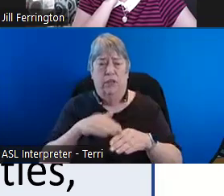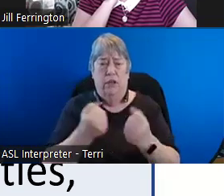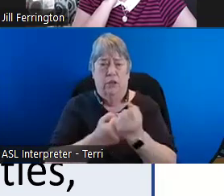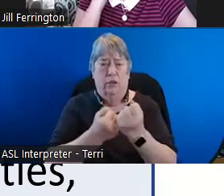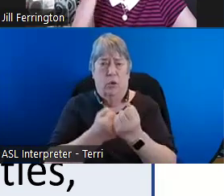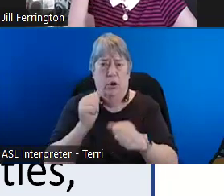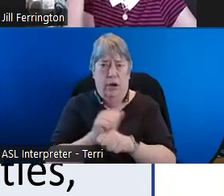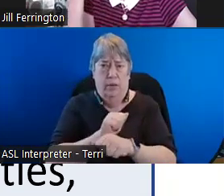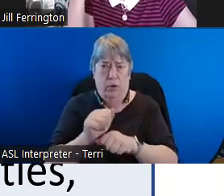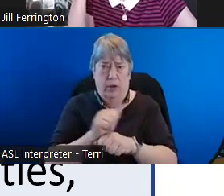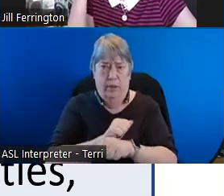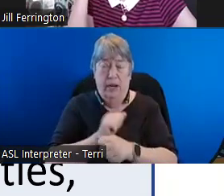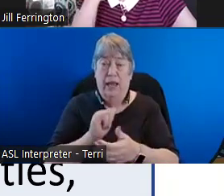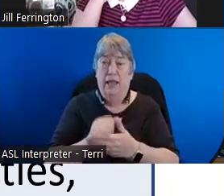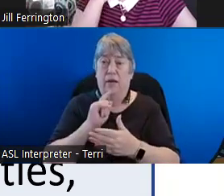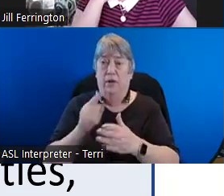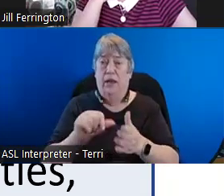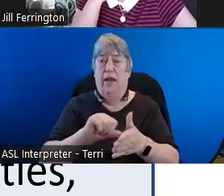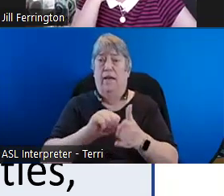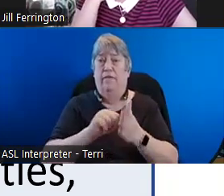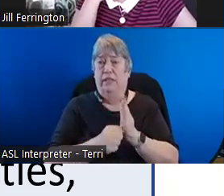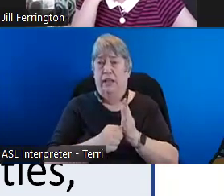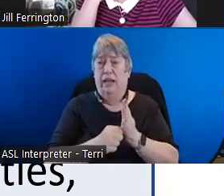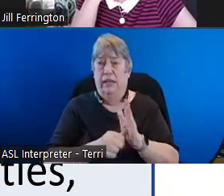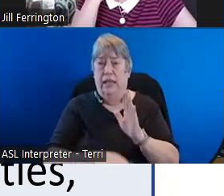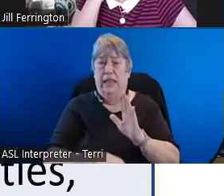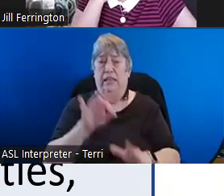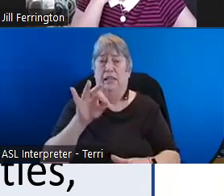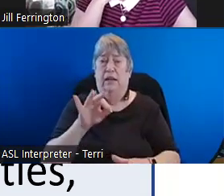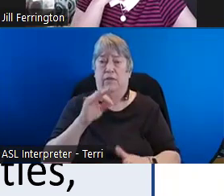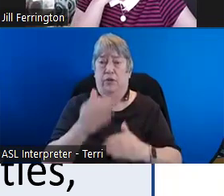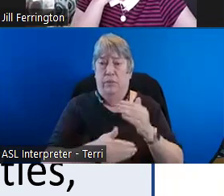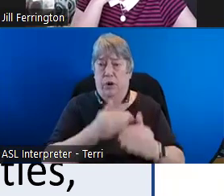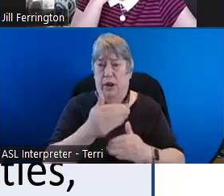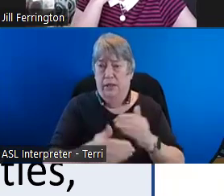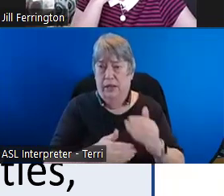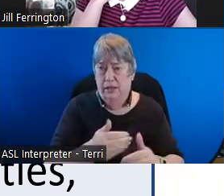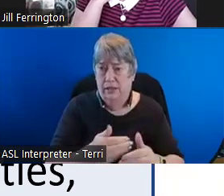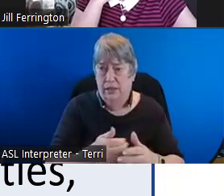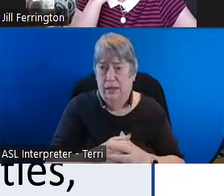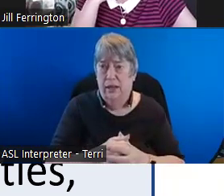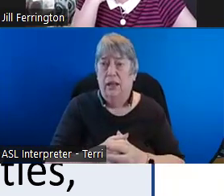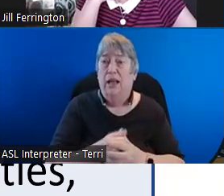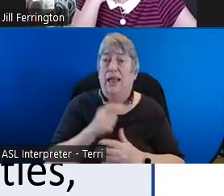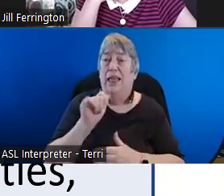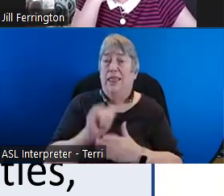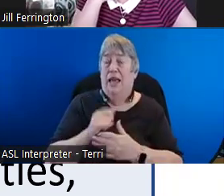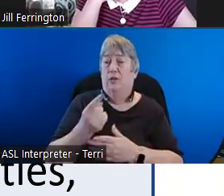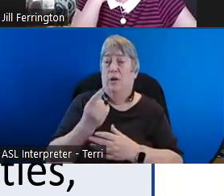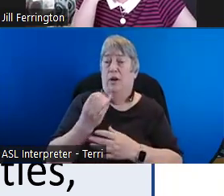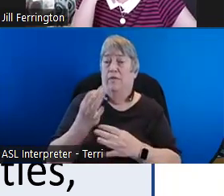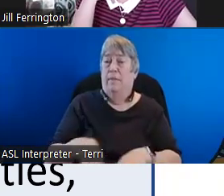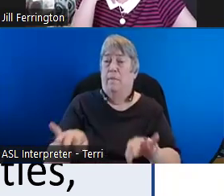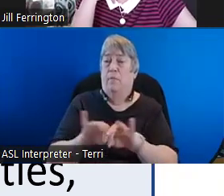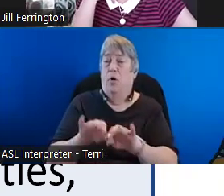really highlighting and putting a spotlight on the discovery process. Discovery process is one of the key components of